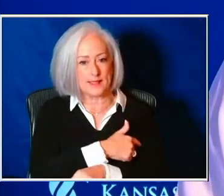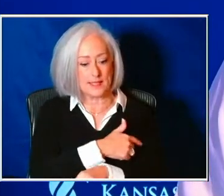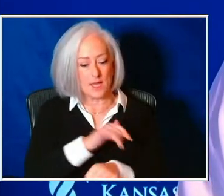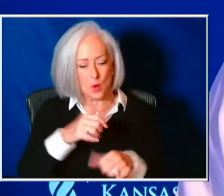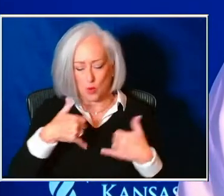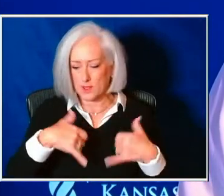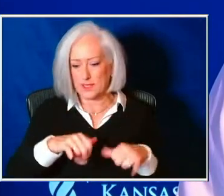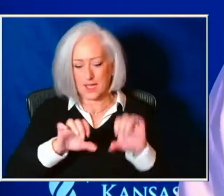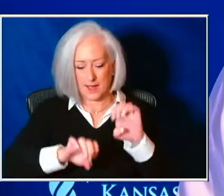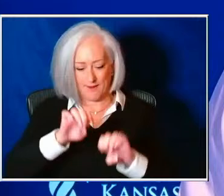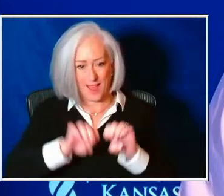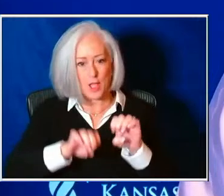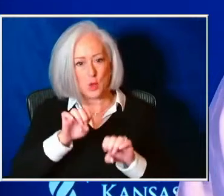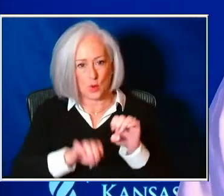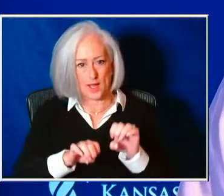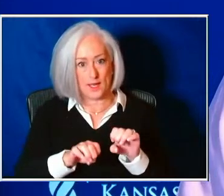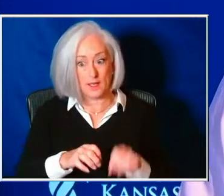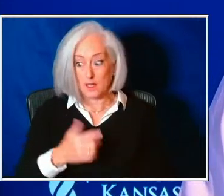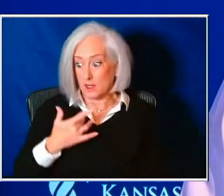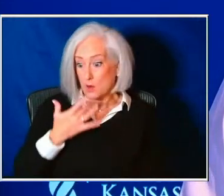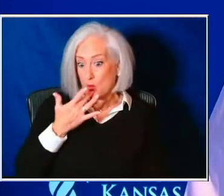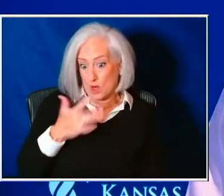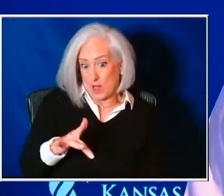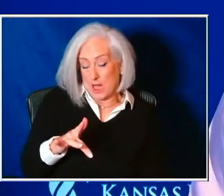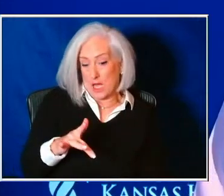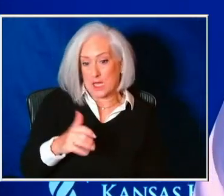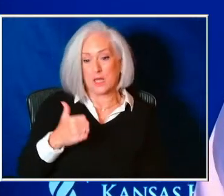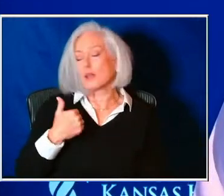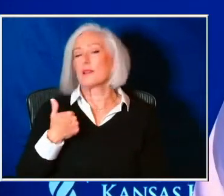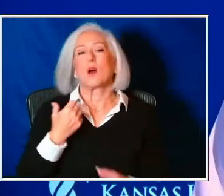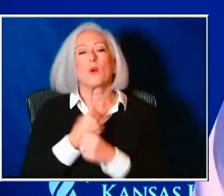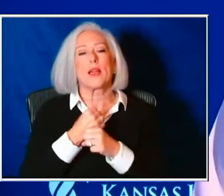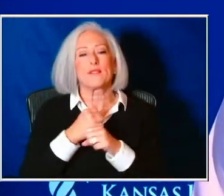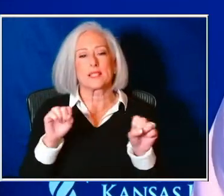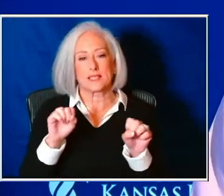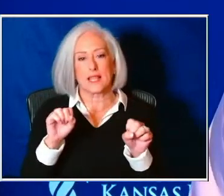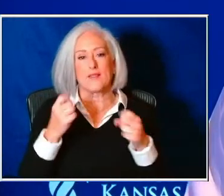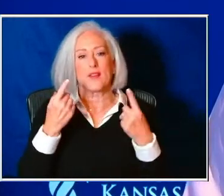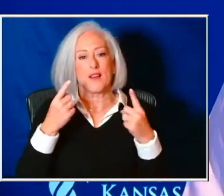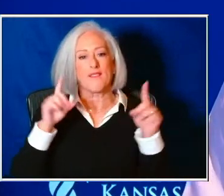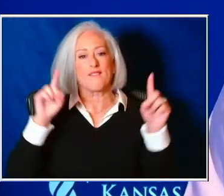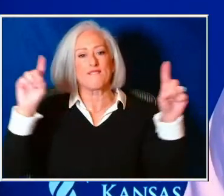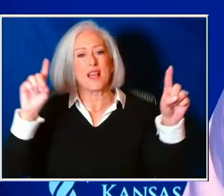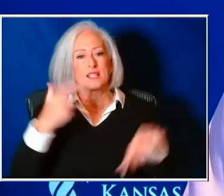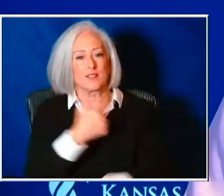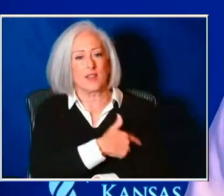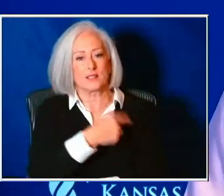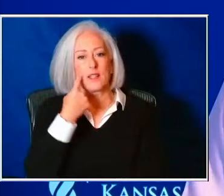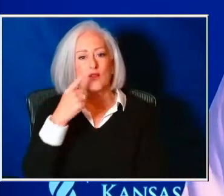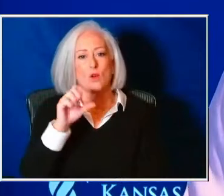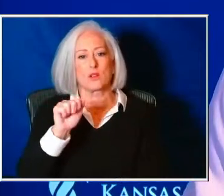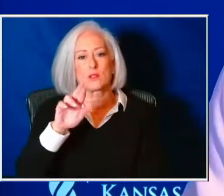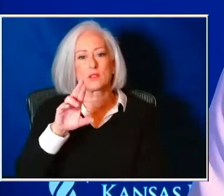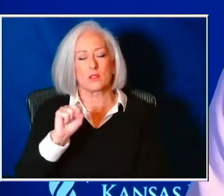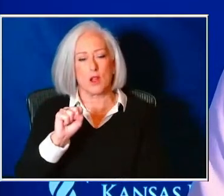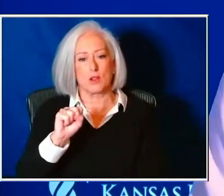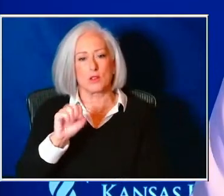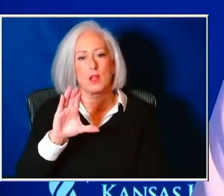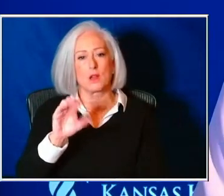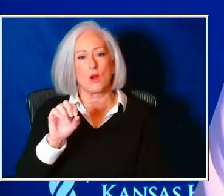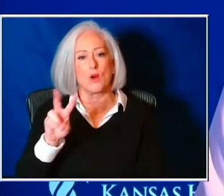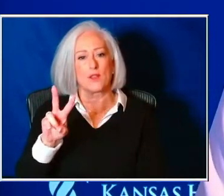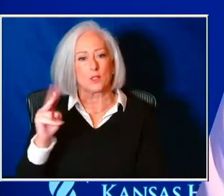very lucky with developing such a safe and efficacious vaccine to SARS-CoV-2. But we know we don't necessarily have the